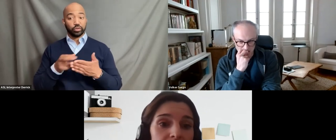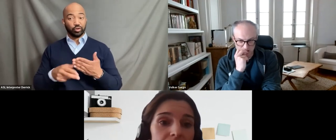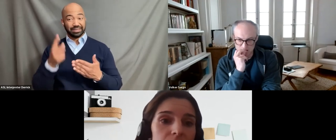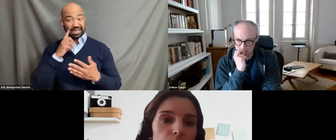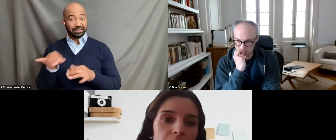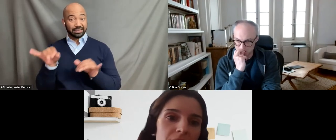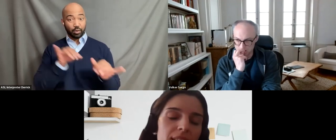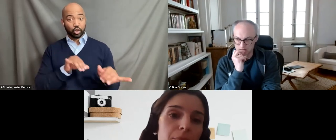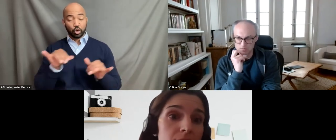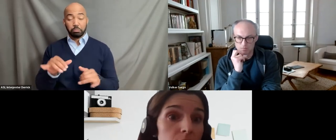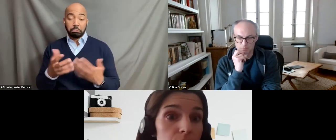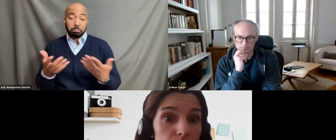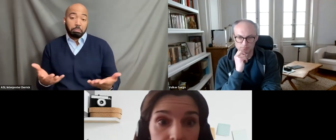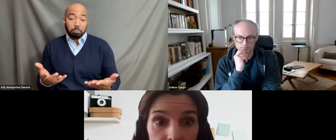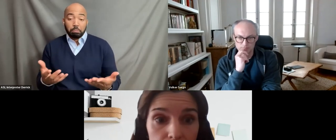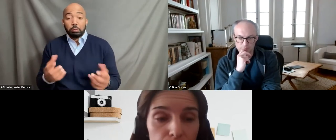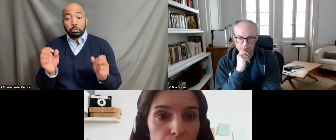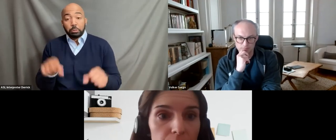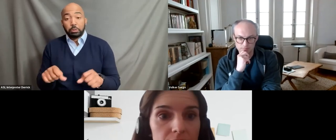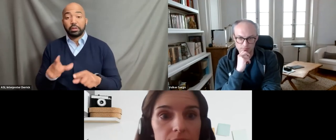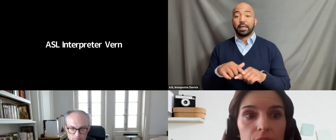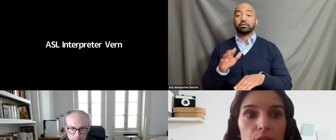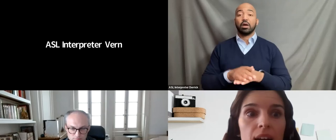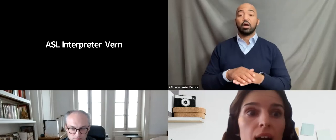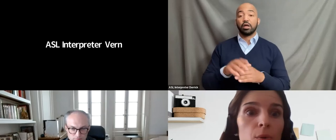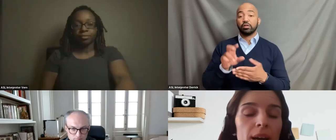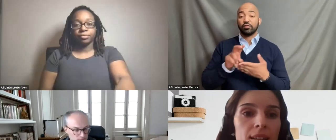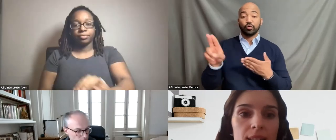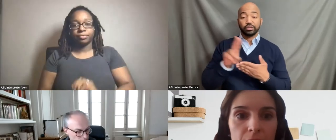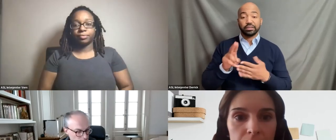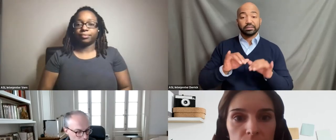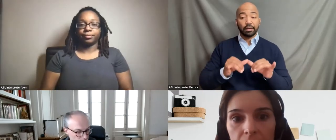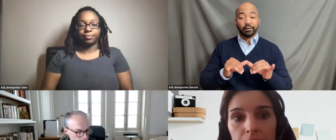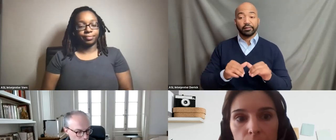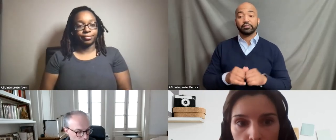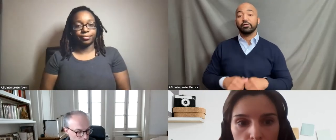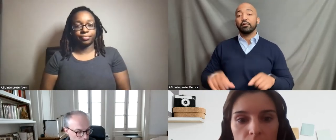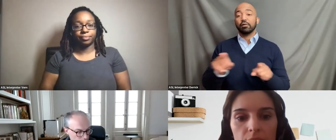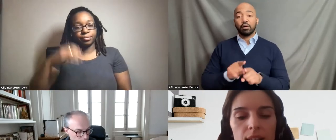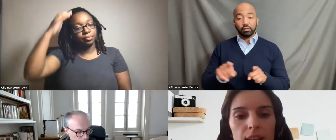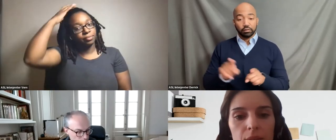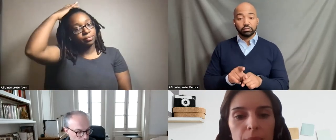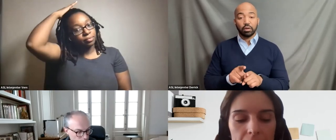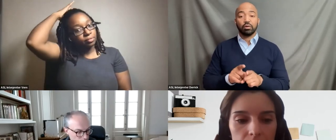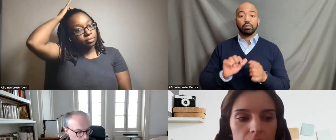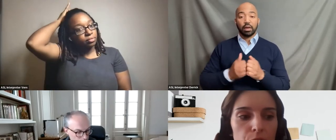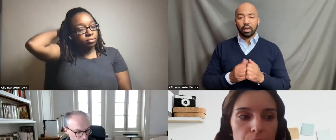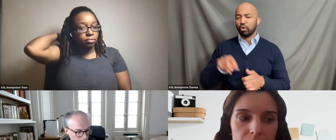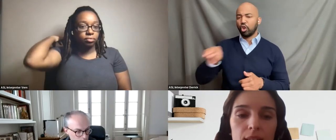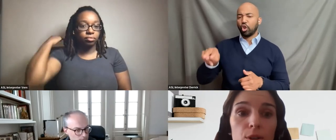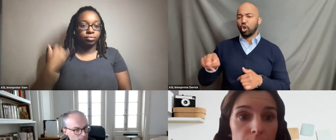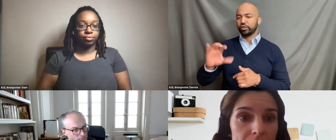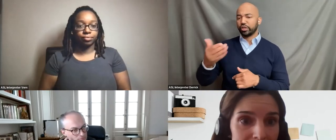I guess so. I mean, it depends also on the size of the university on how well it's managed, I know, that many